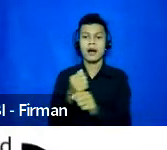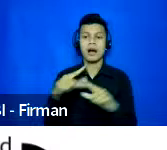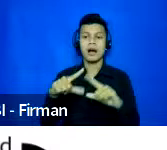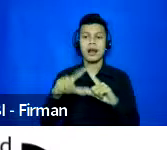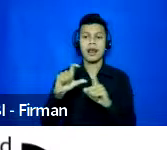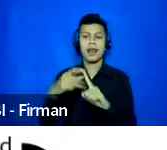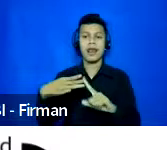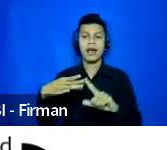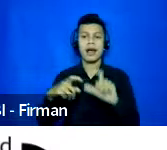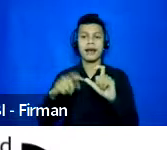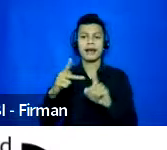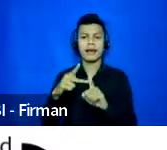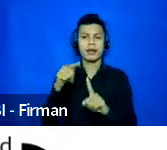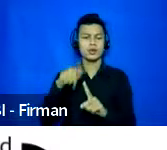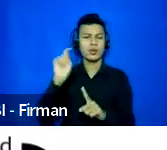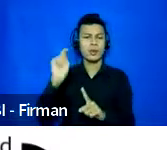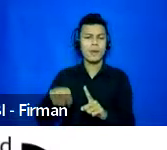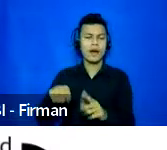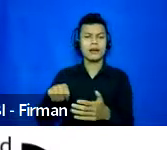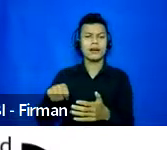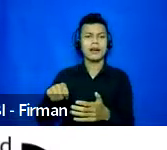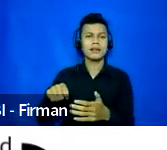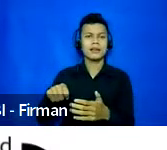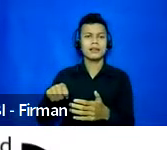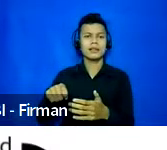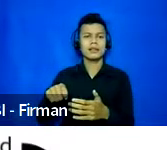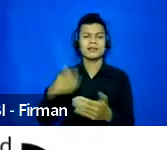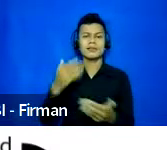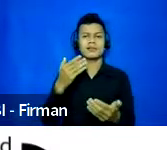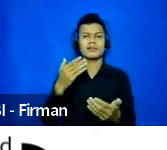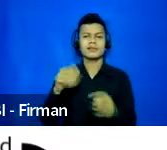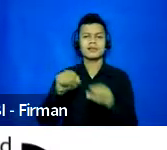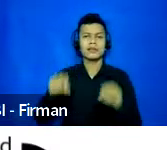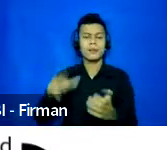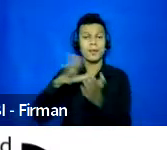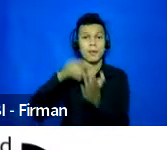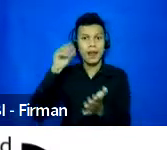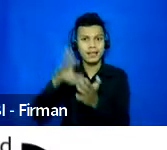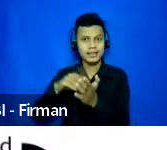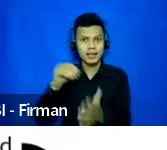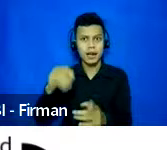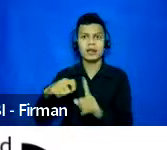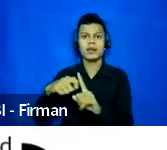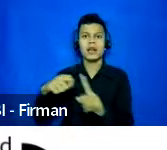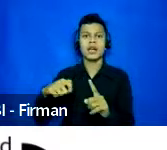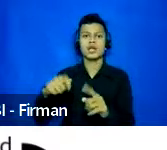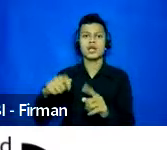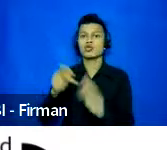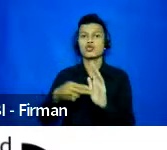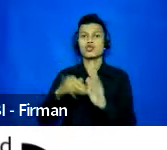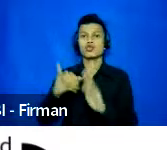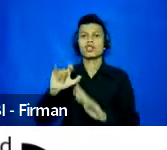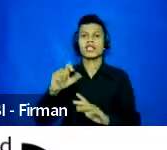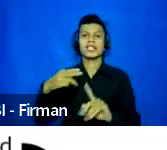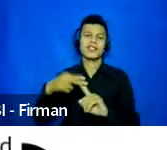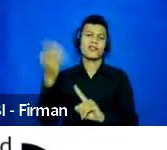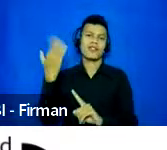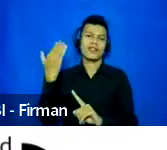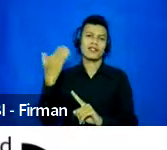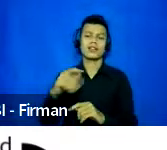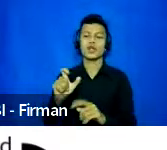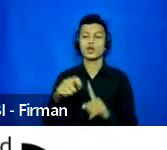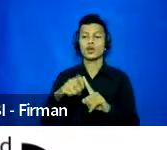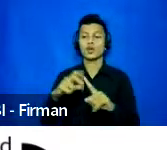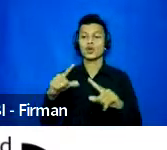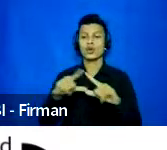our colleague from UNICEF also mentioned earlier. In Ukraine, there is an online professional development program for teachers